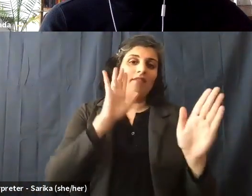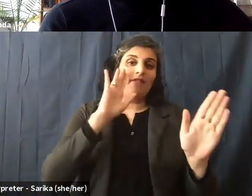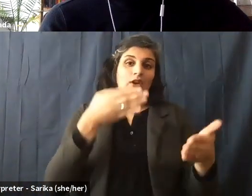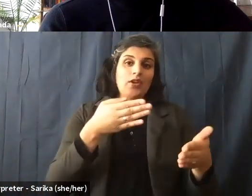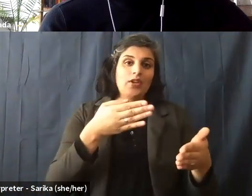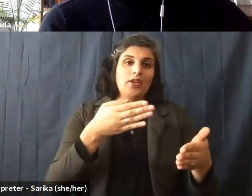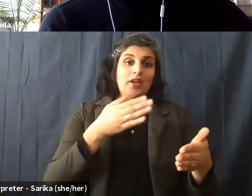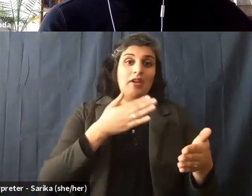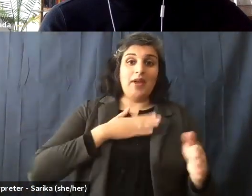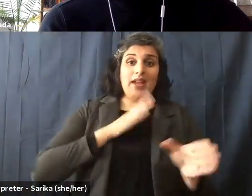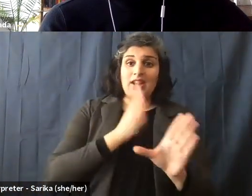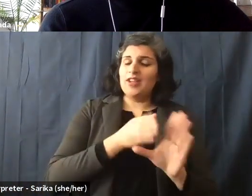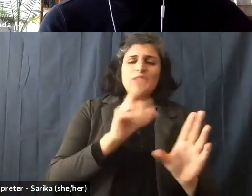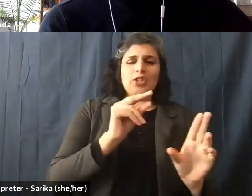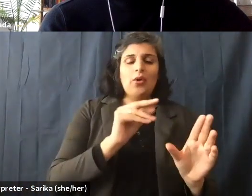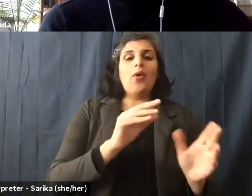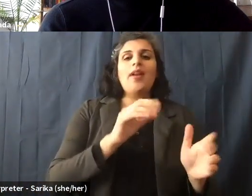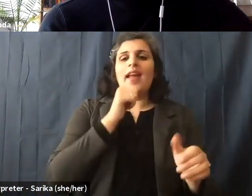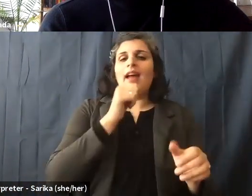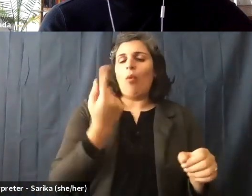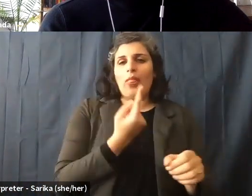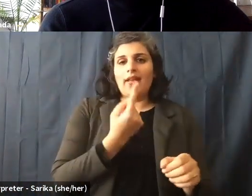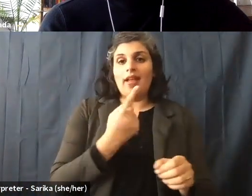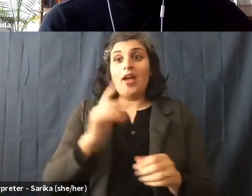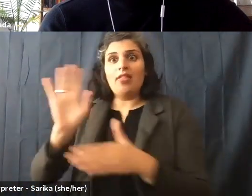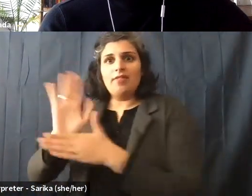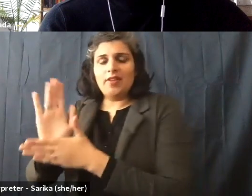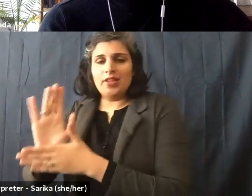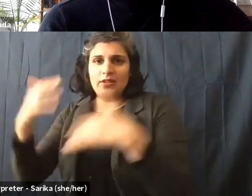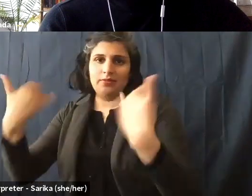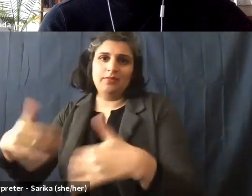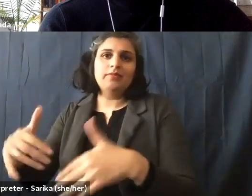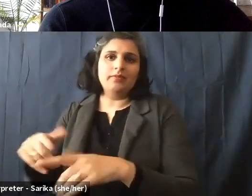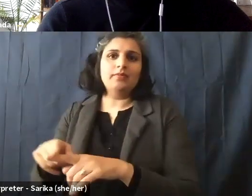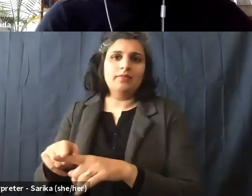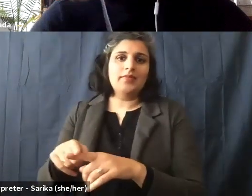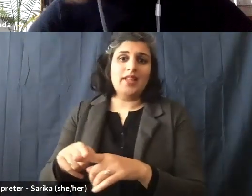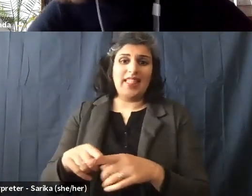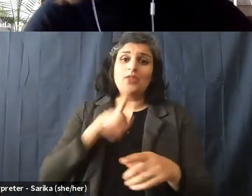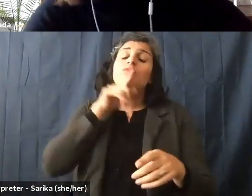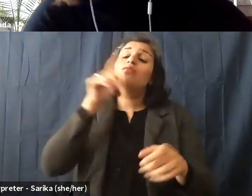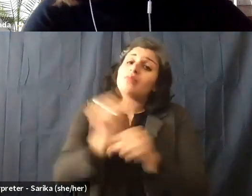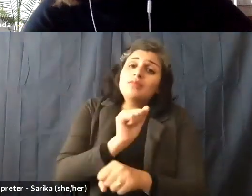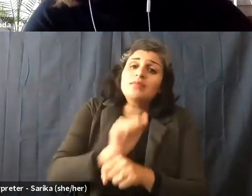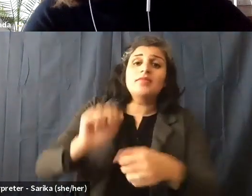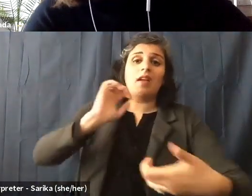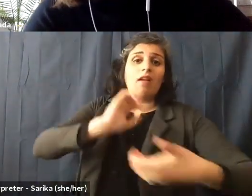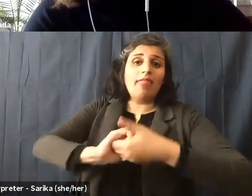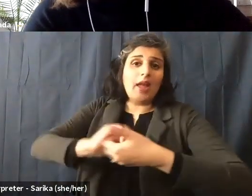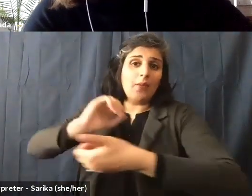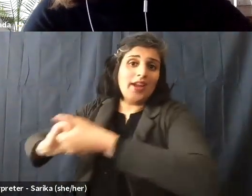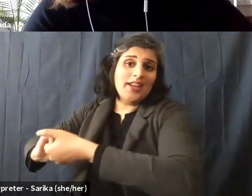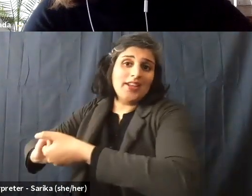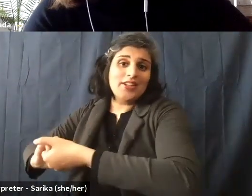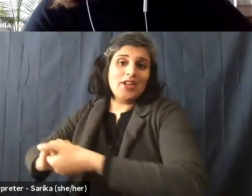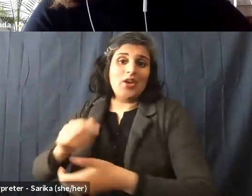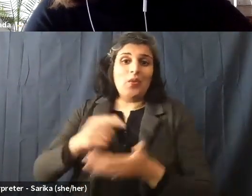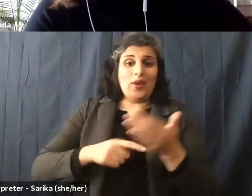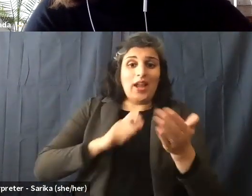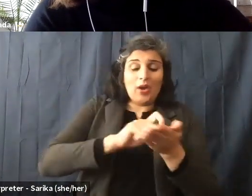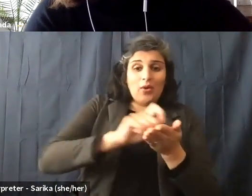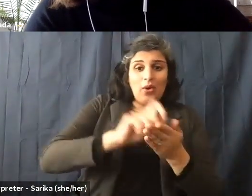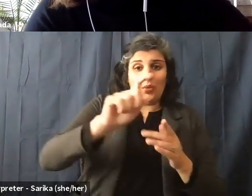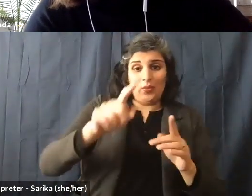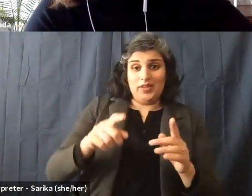on my intervention but also on the film because this was truly a collaboration. I mean what I wrote about was completely inspired by this